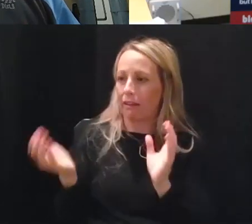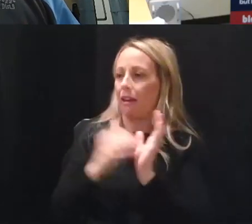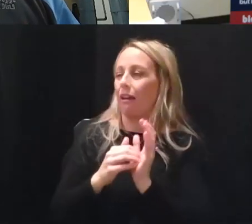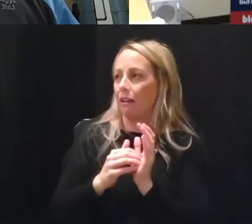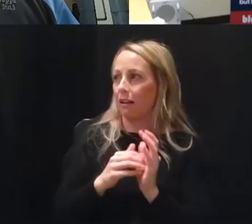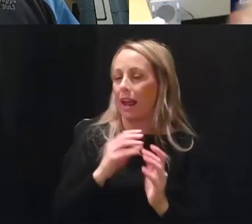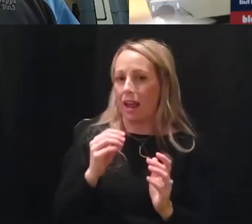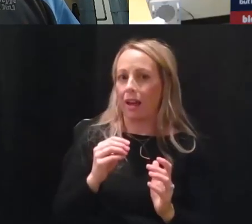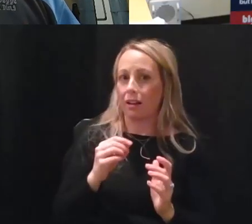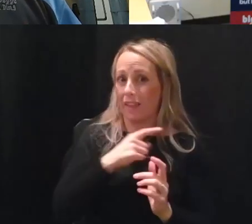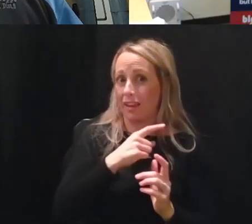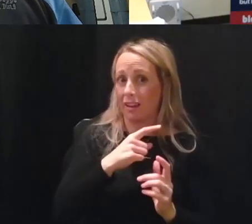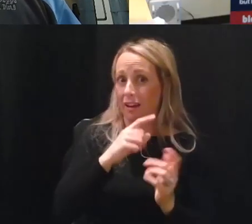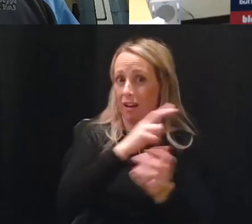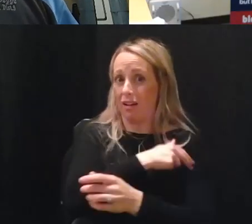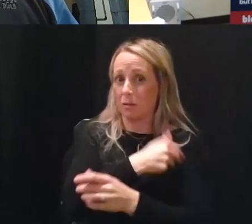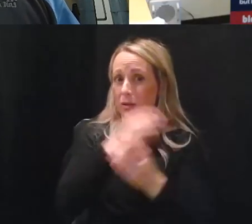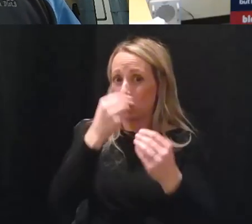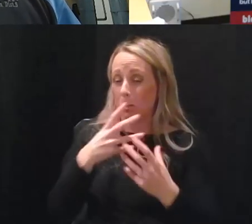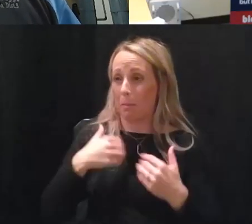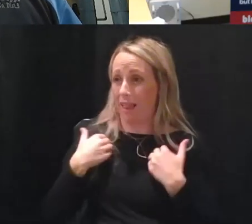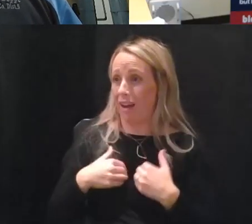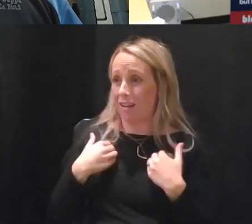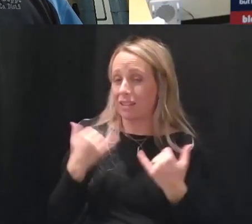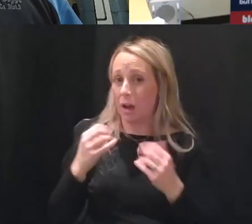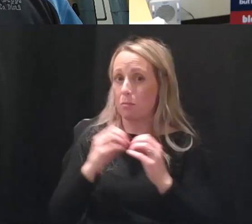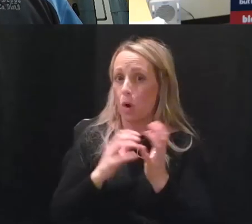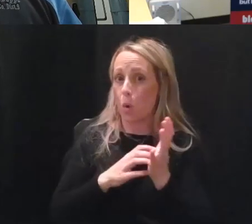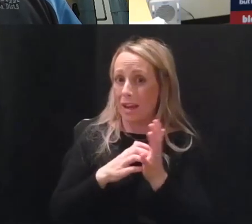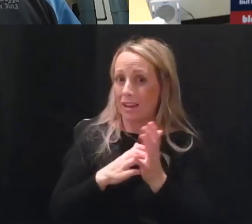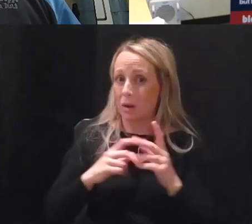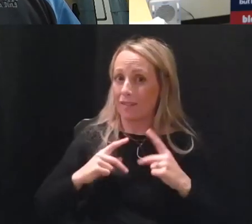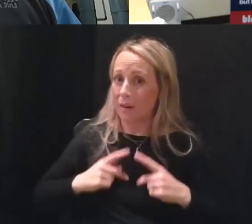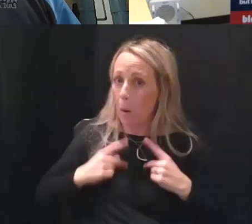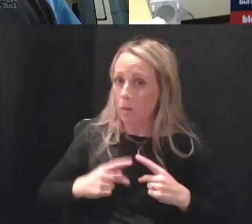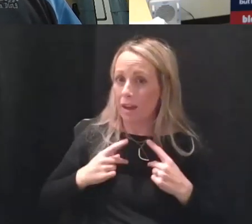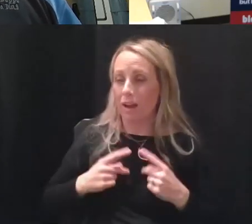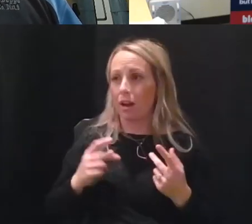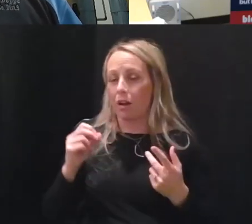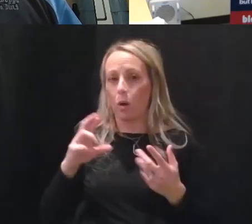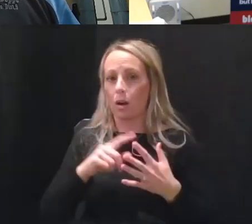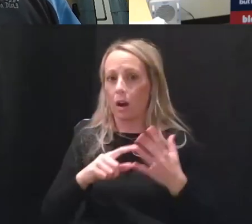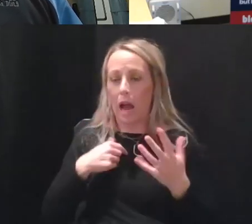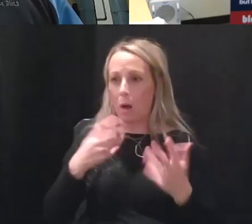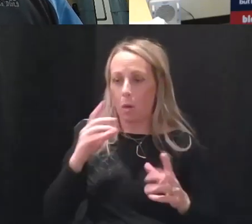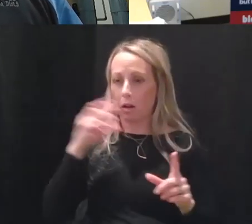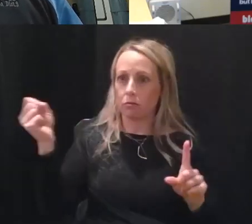they told me to worry about is because my lungs are weakened, about getting pneumonia or flu, because that could put me right back in